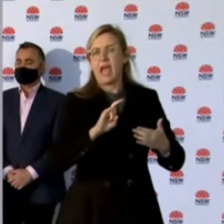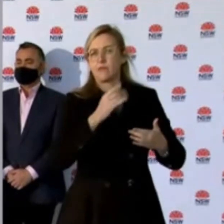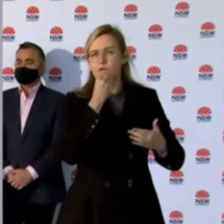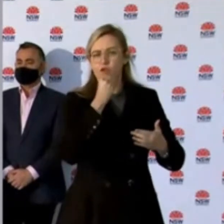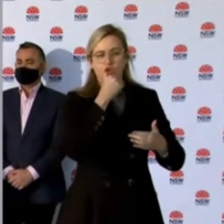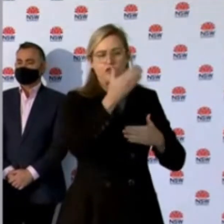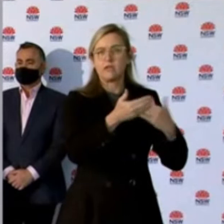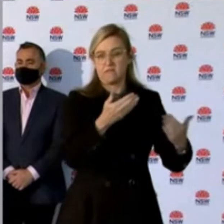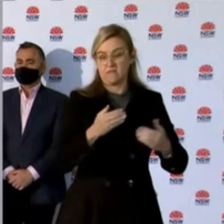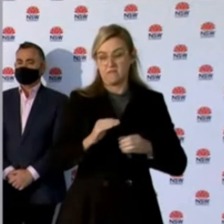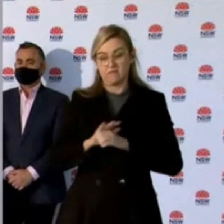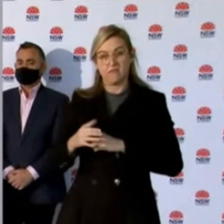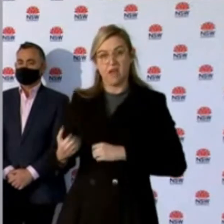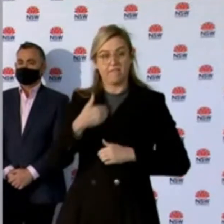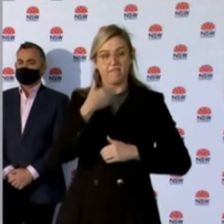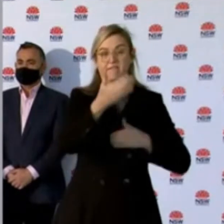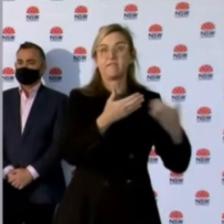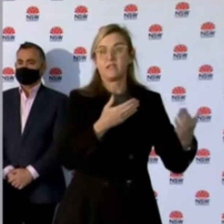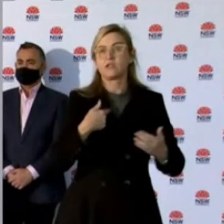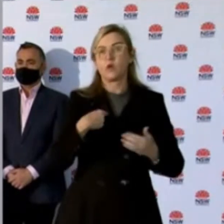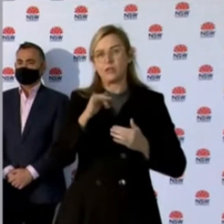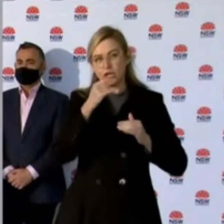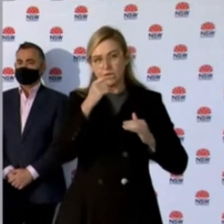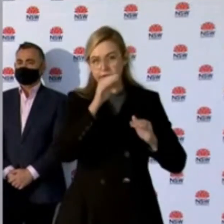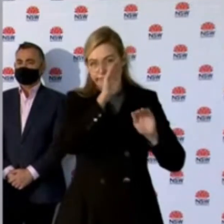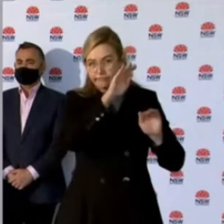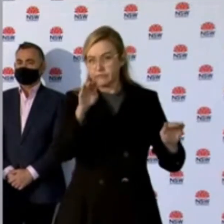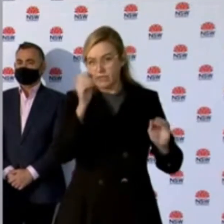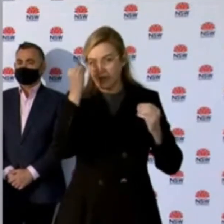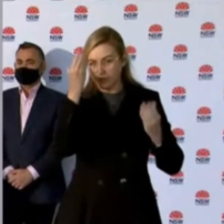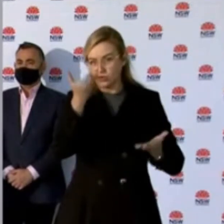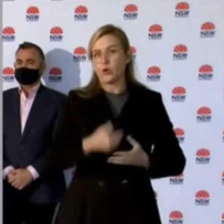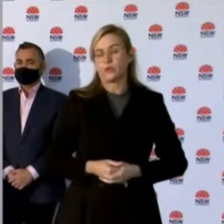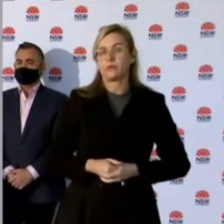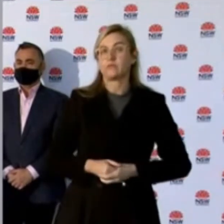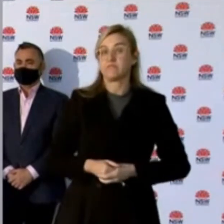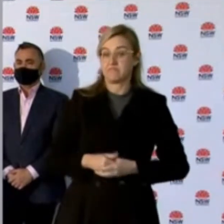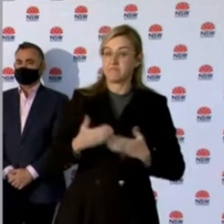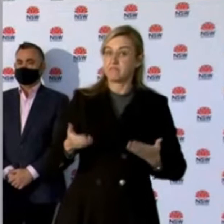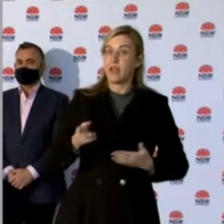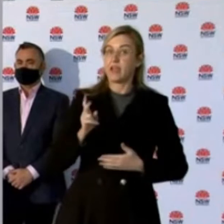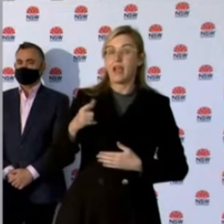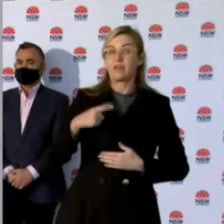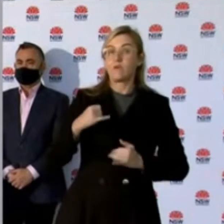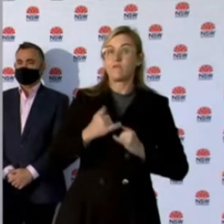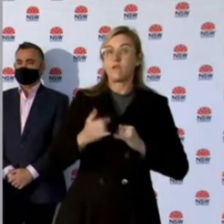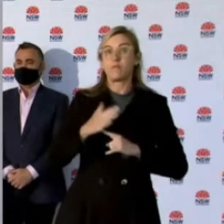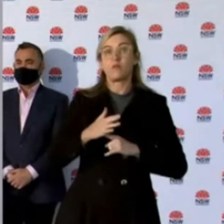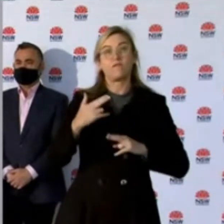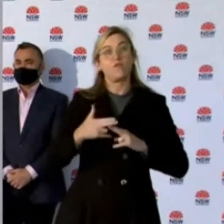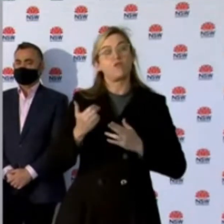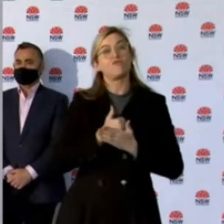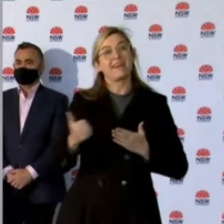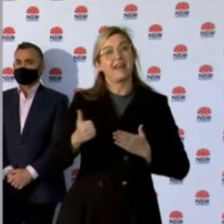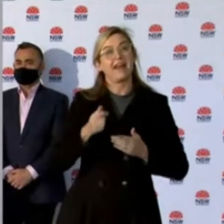in an alert, but we are just alerting the community to that. And that highlights the importance of the surveillance testing